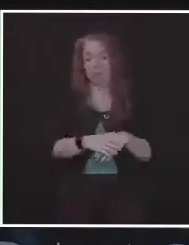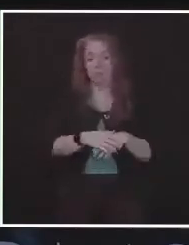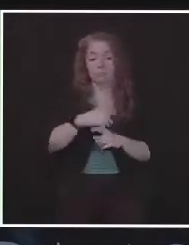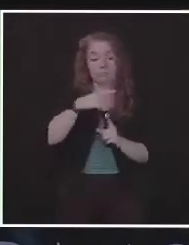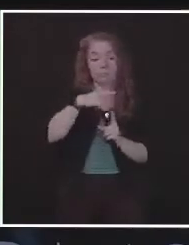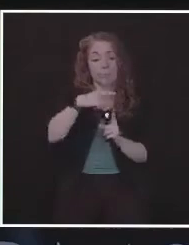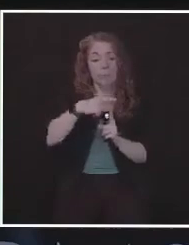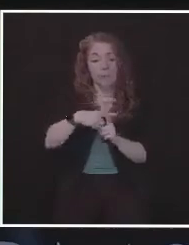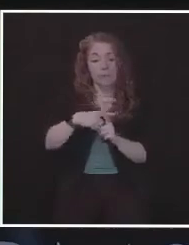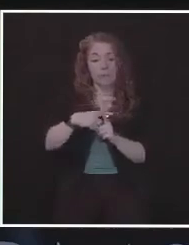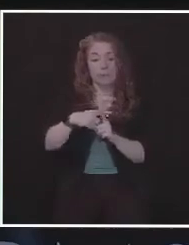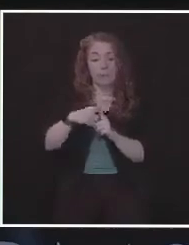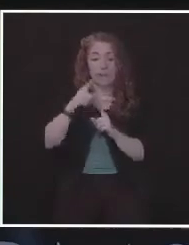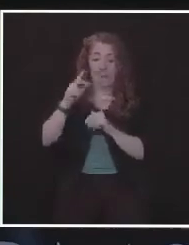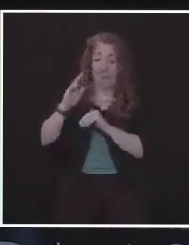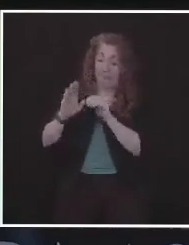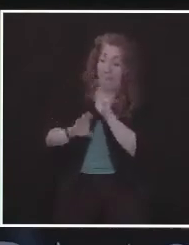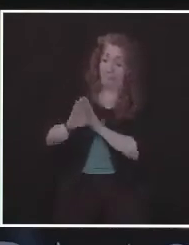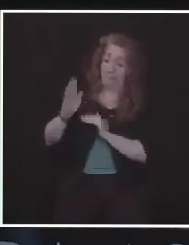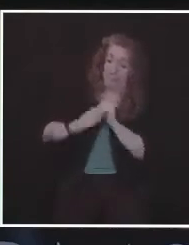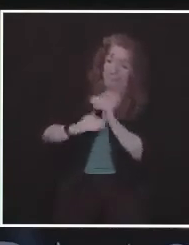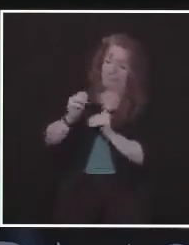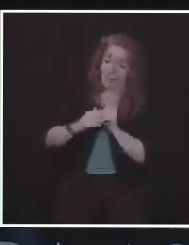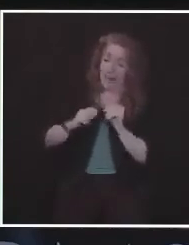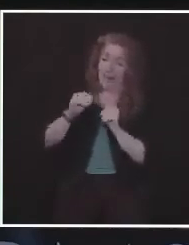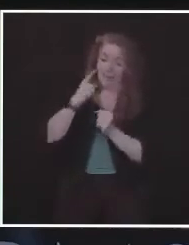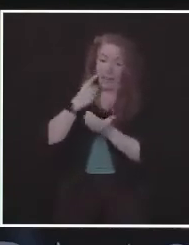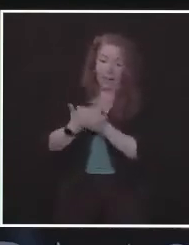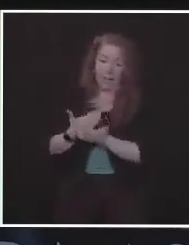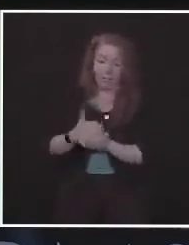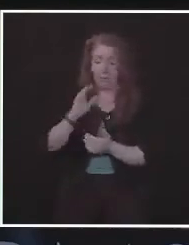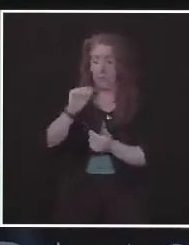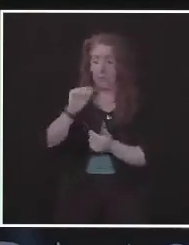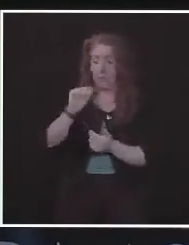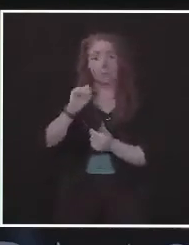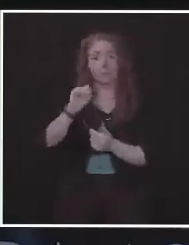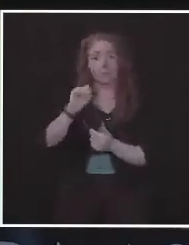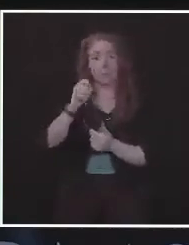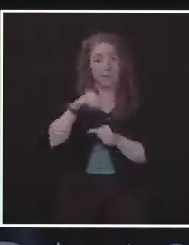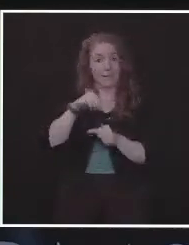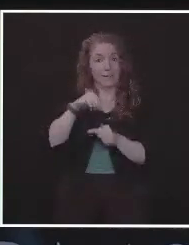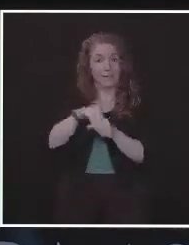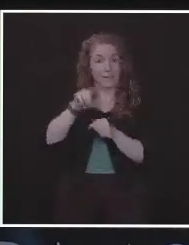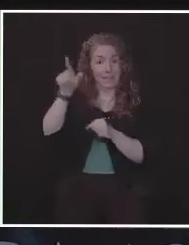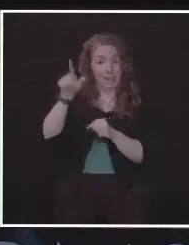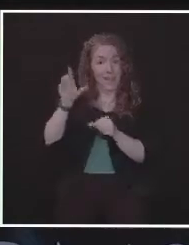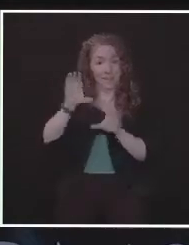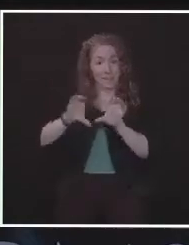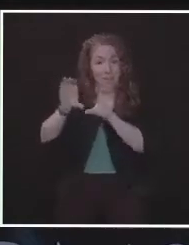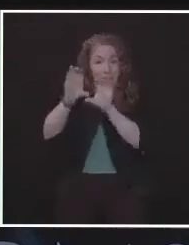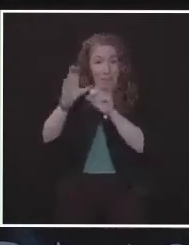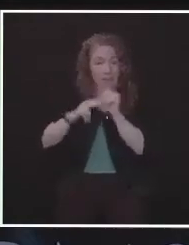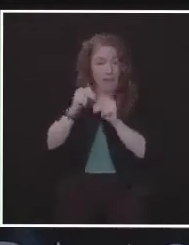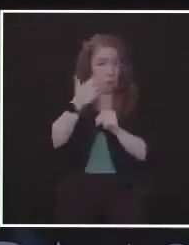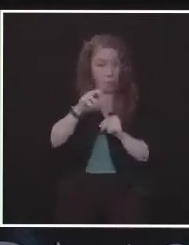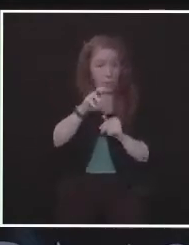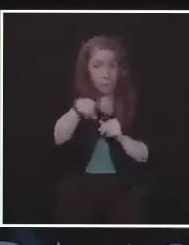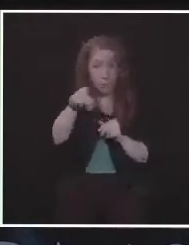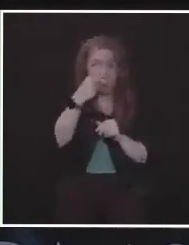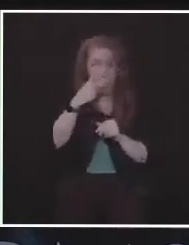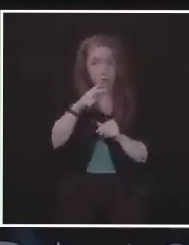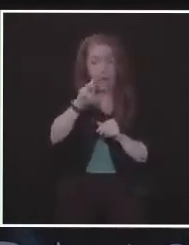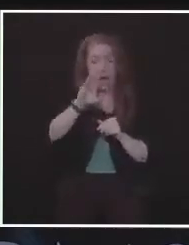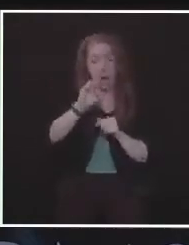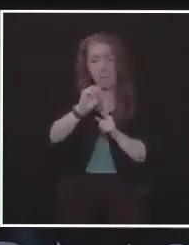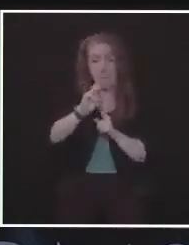the Artemis I systems in the Vehicle Assembly Building. I don't know how many of you saw that umbilical test Sunday. It was absolutely